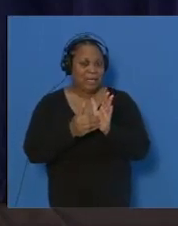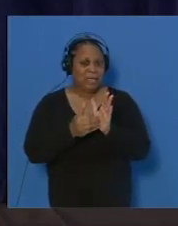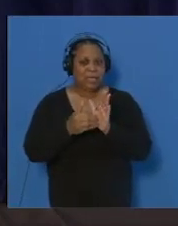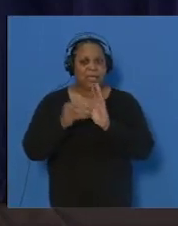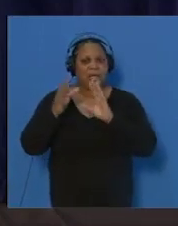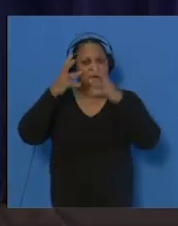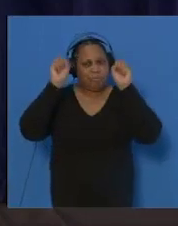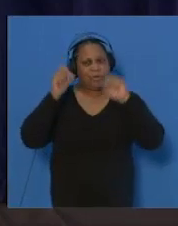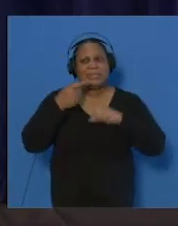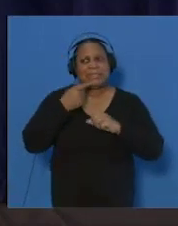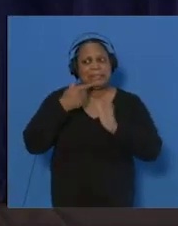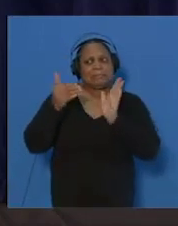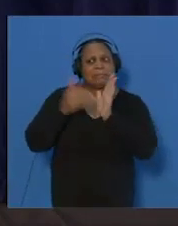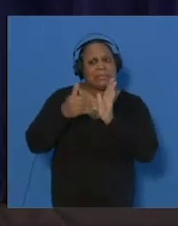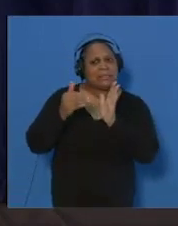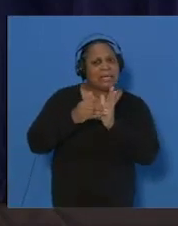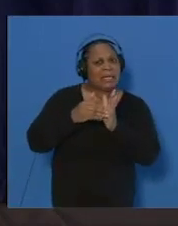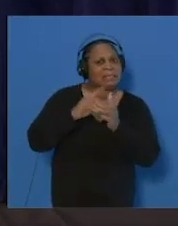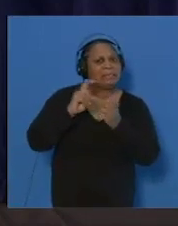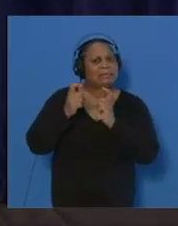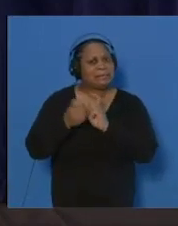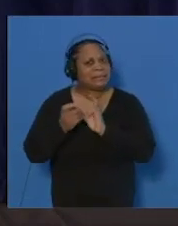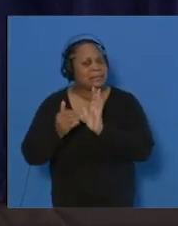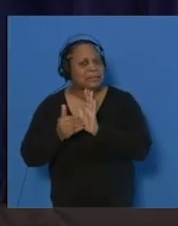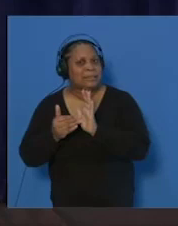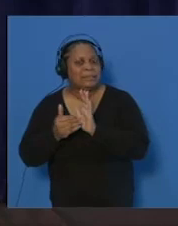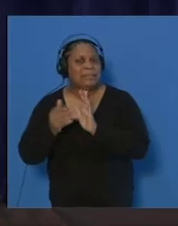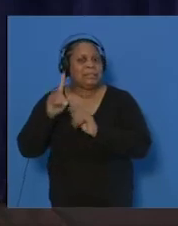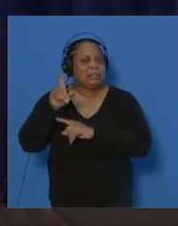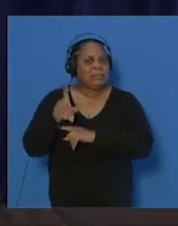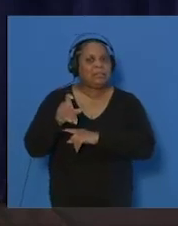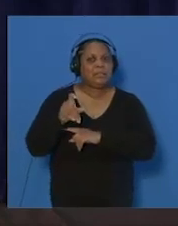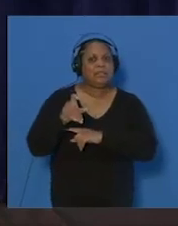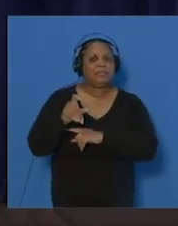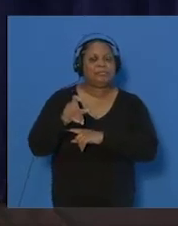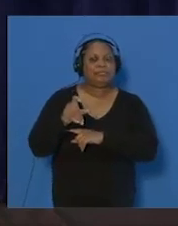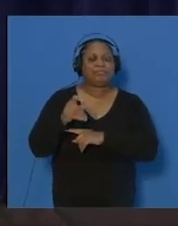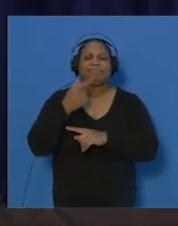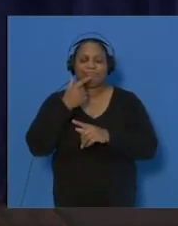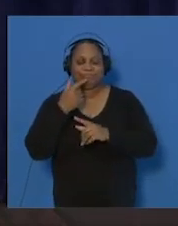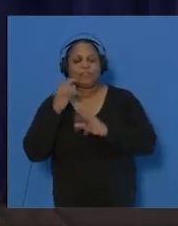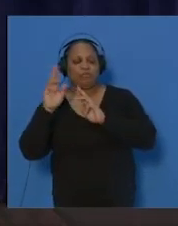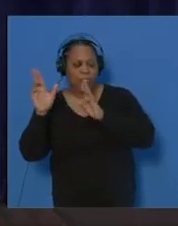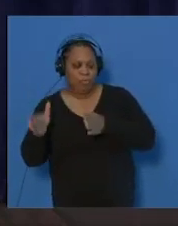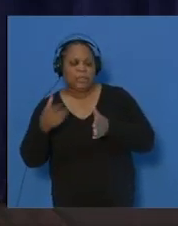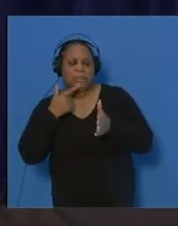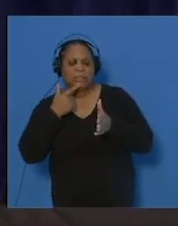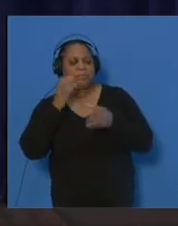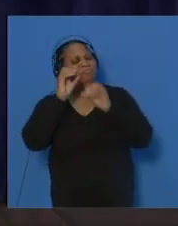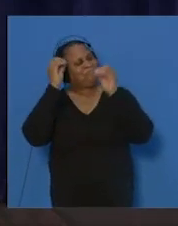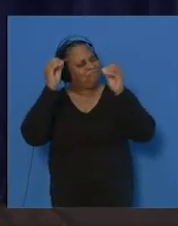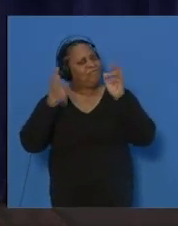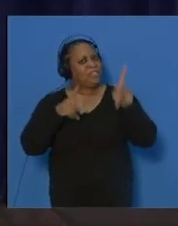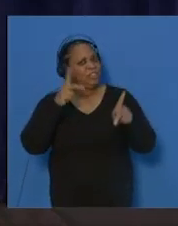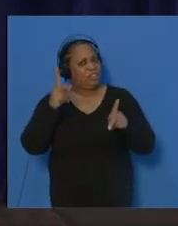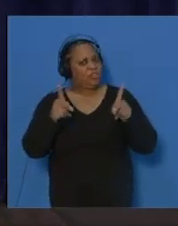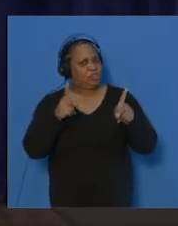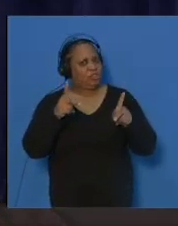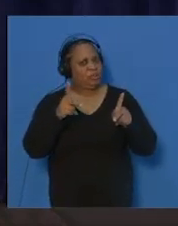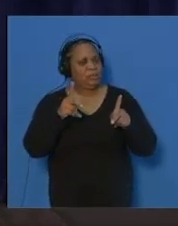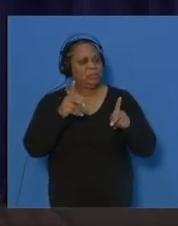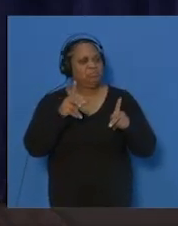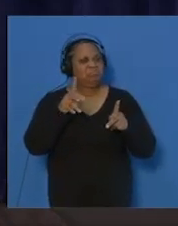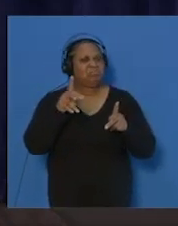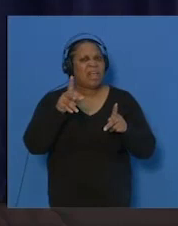more time? Sure. Ms. Palacio? So teachers were asked today to submit a form that deemed whether or not they are